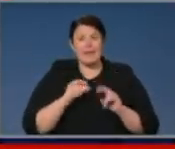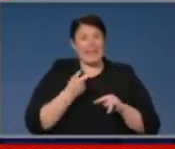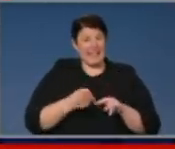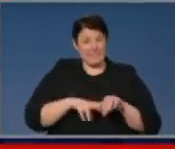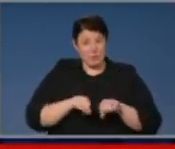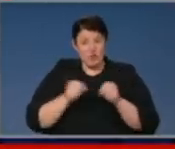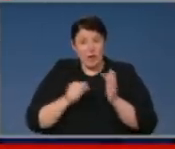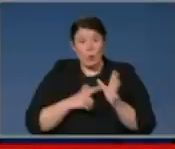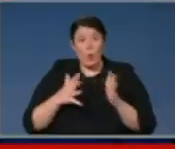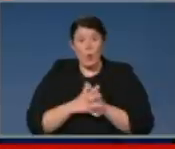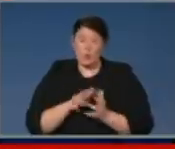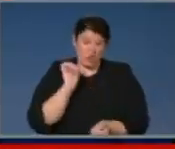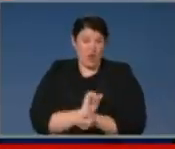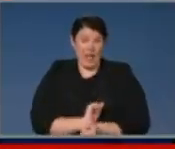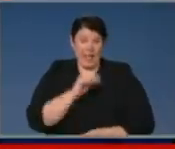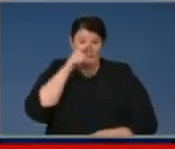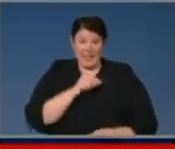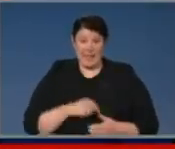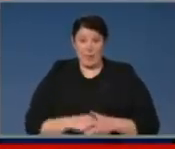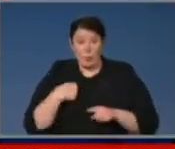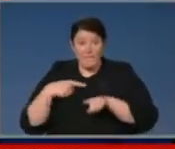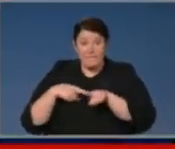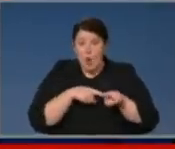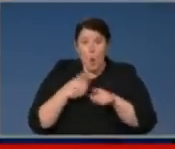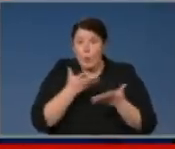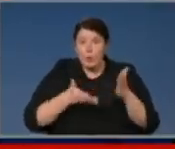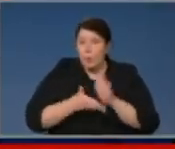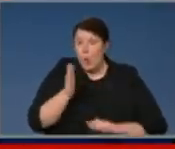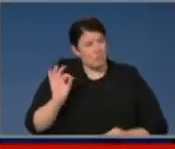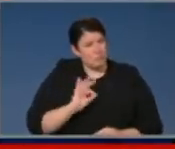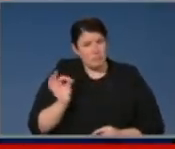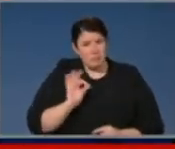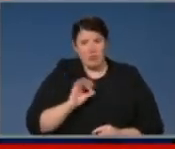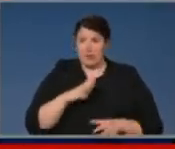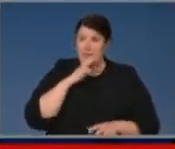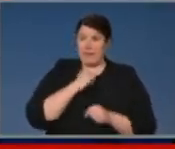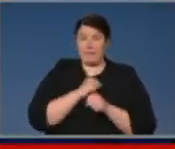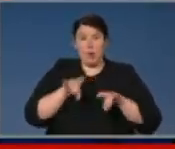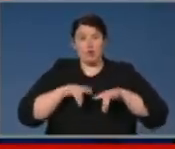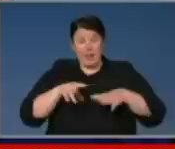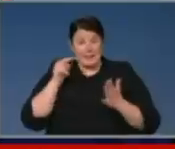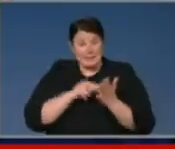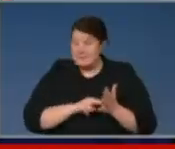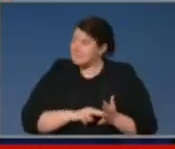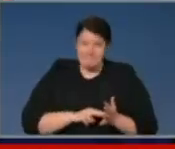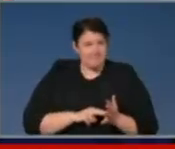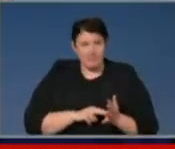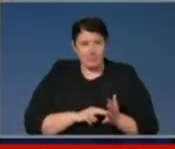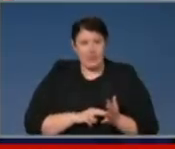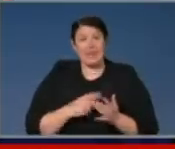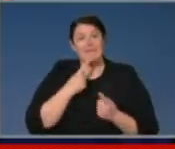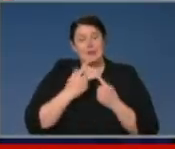breach of that. There's no geolocation, there is no Commonwealth access, and as I said, it's stored in